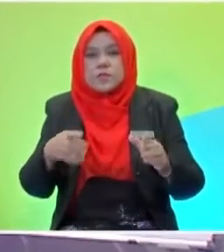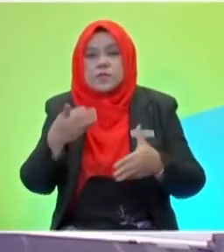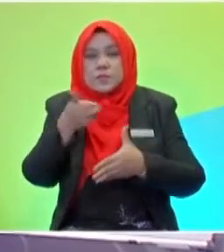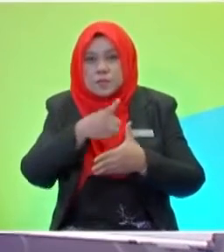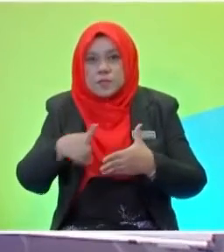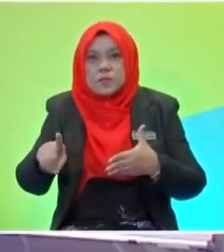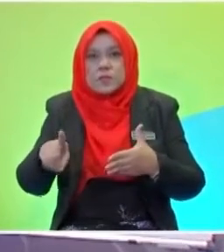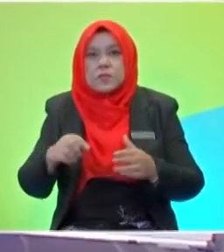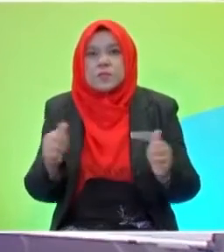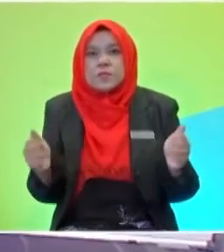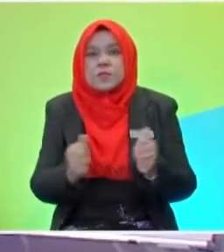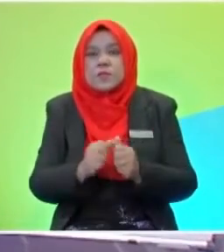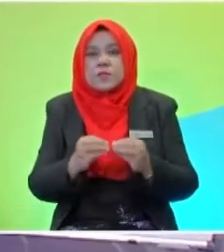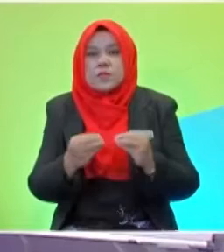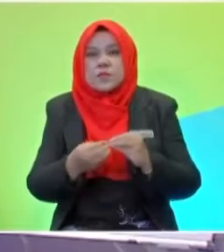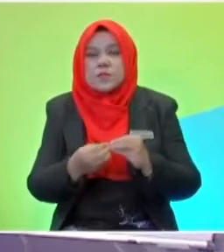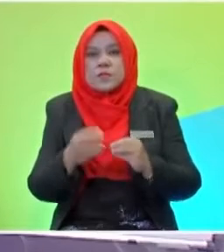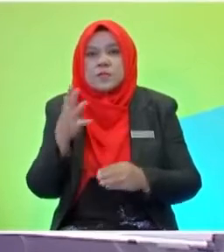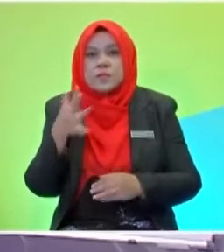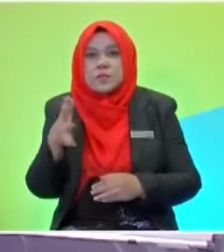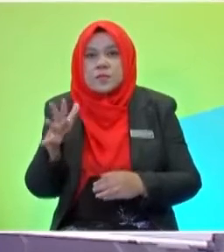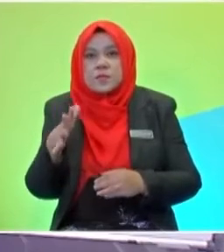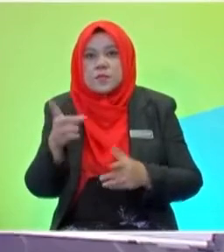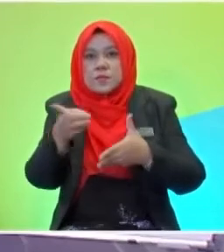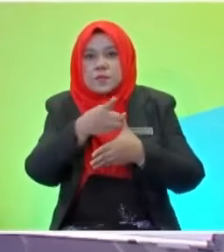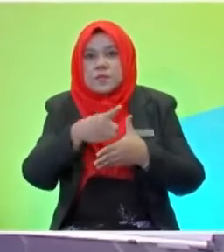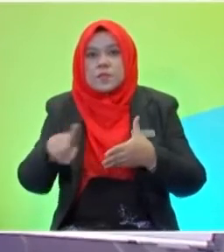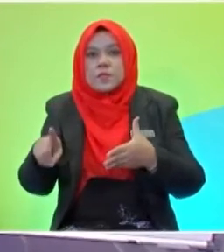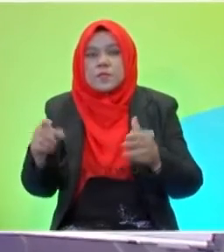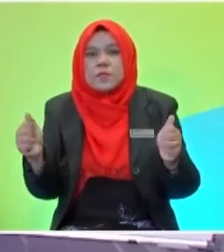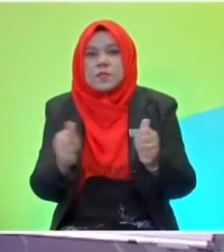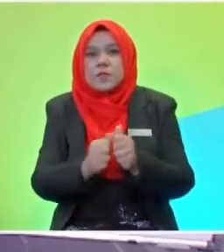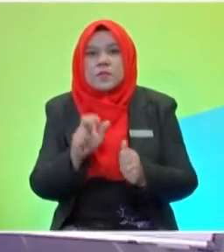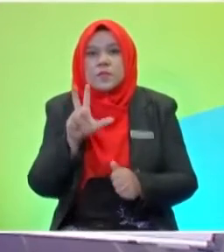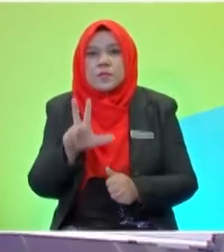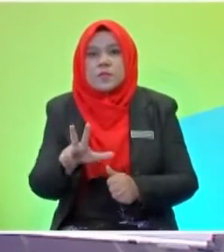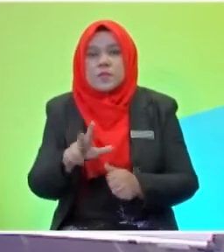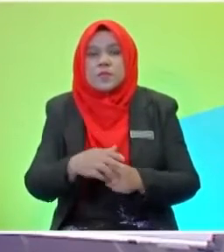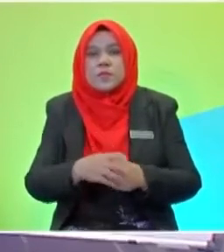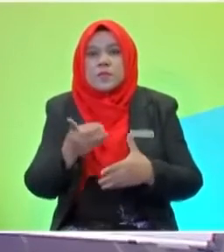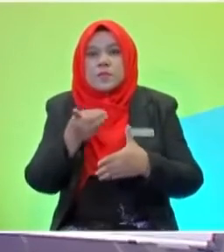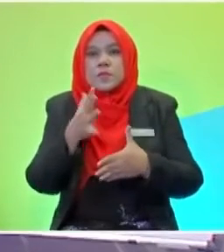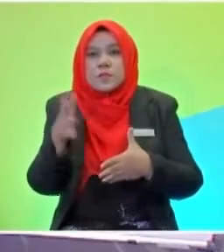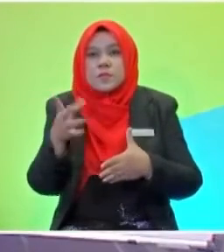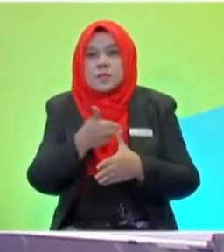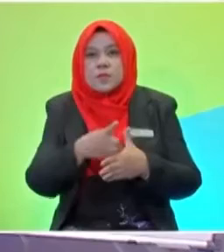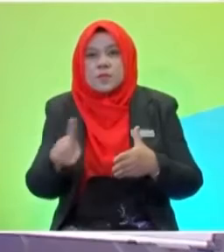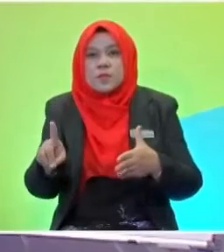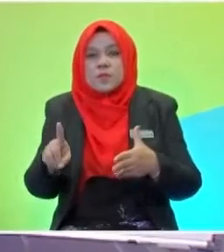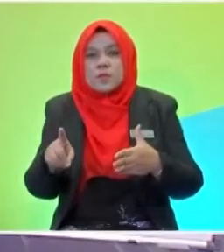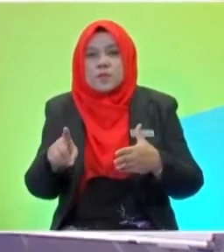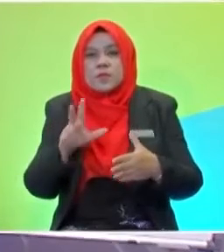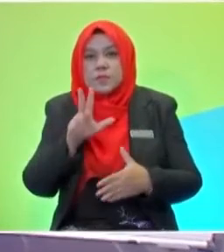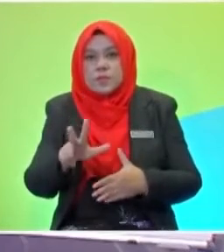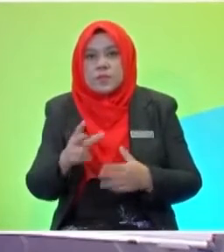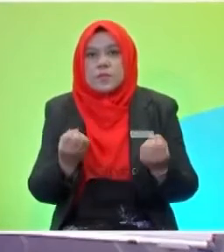to find C, we take 15 and divide with 3. So 15 divided with 3. Kids at home, can you